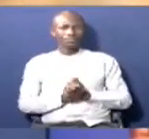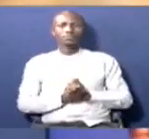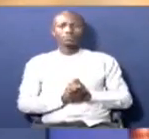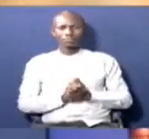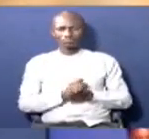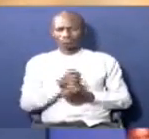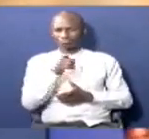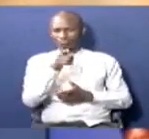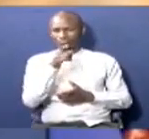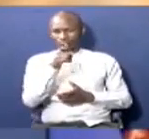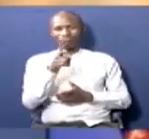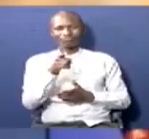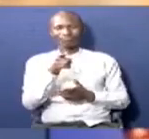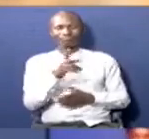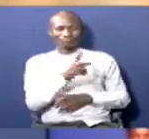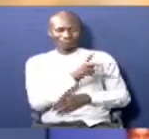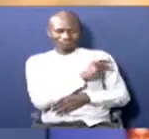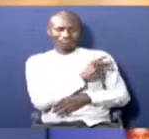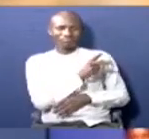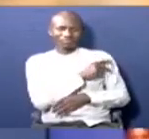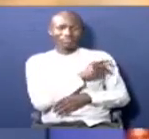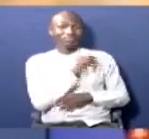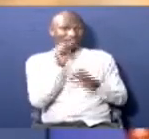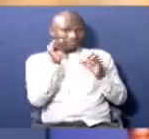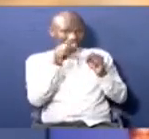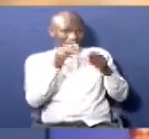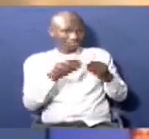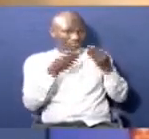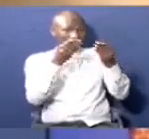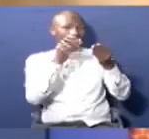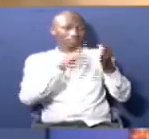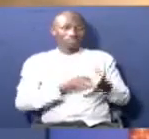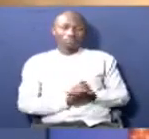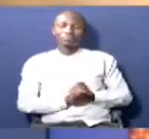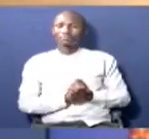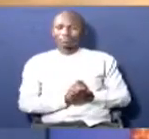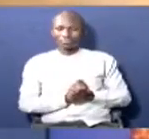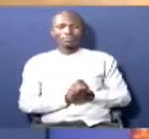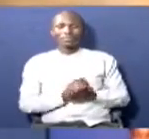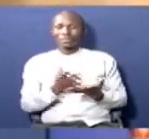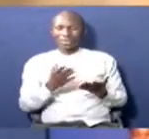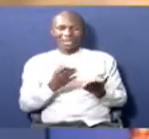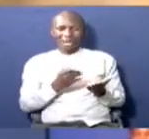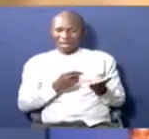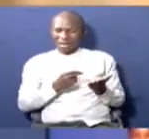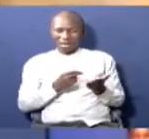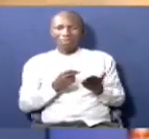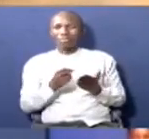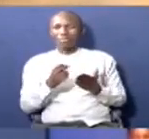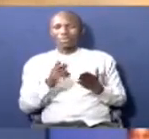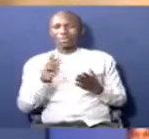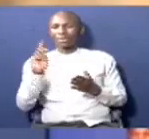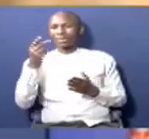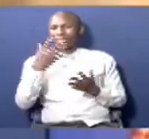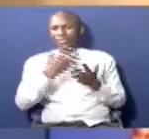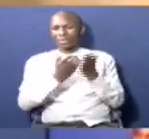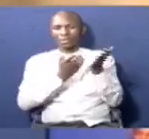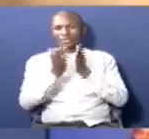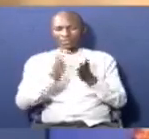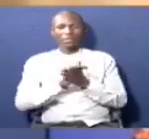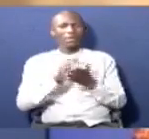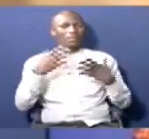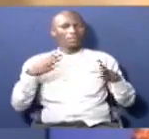This critical mass can sufficiently provide herd immunity within the Kenya Prison Service